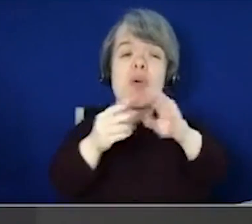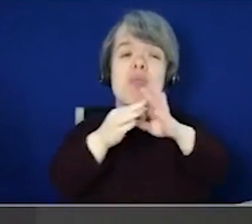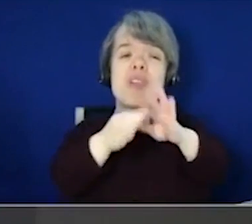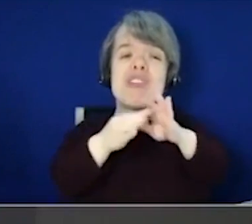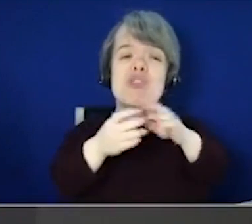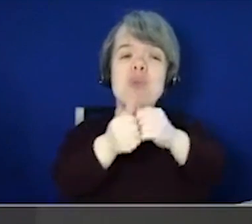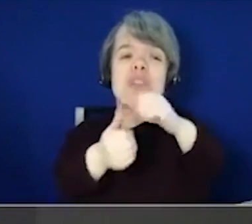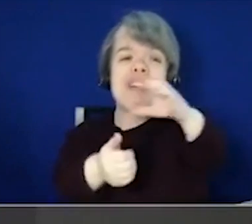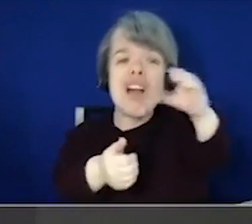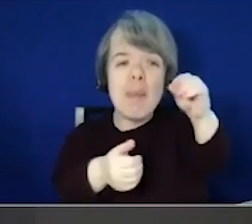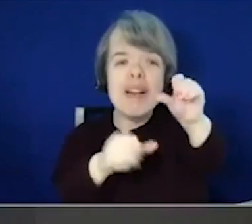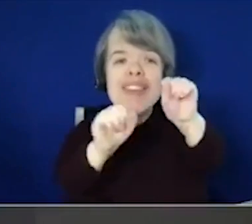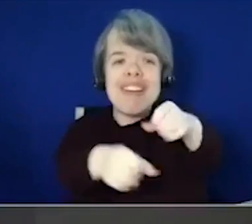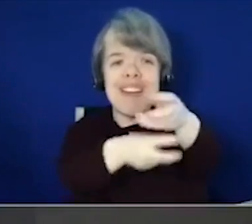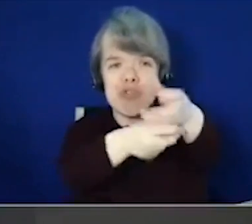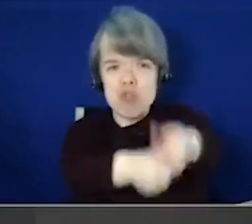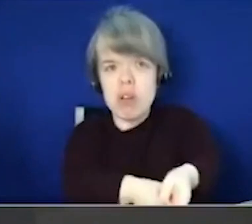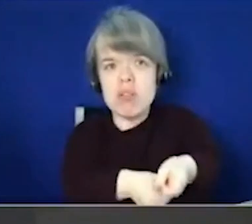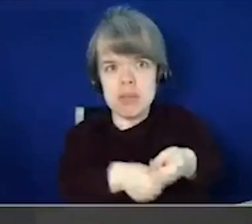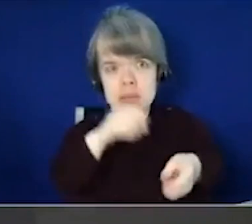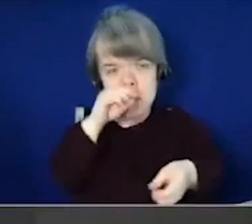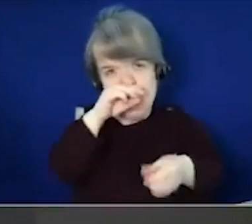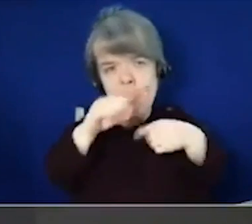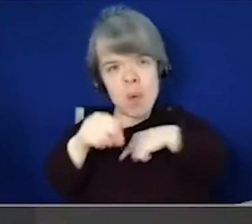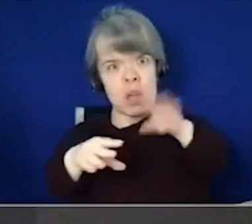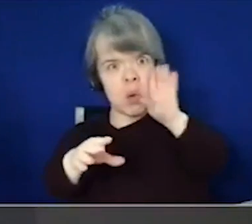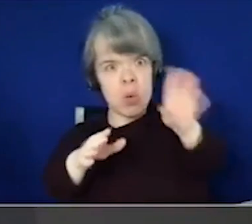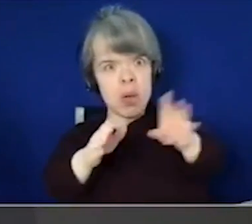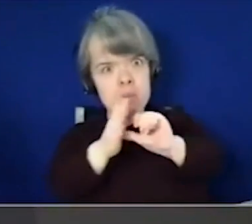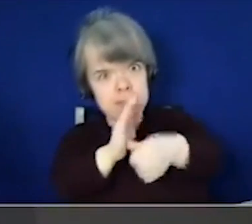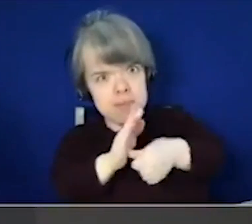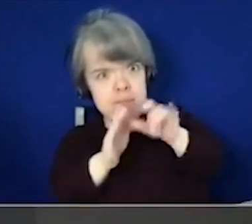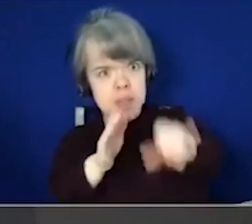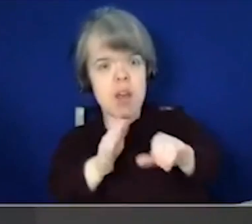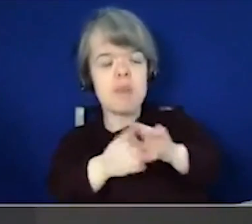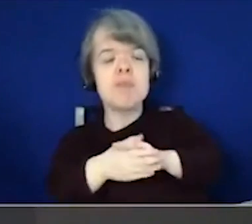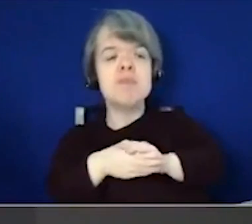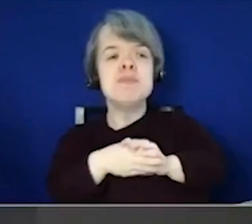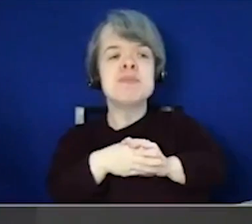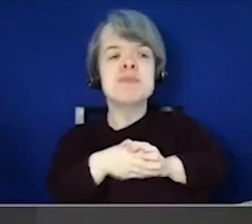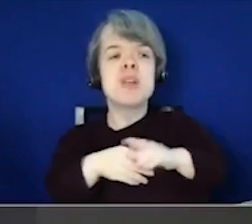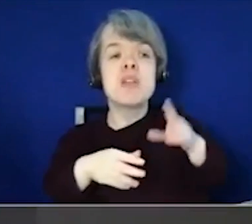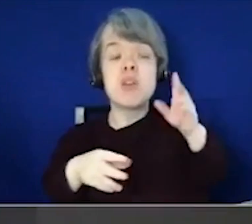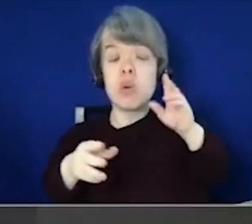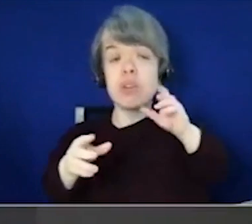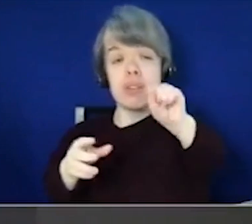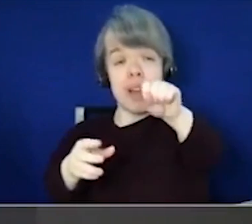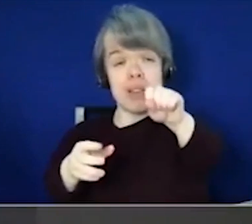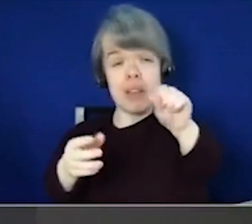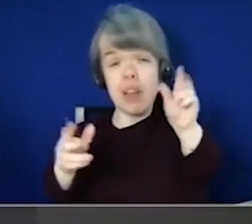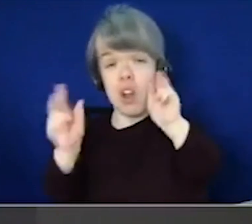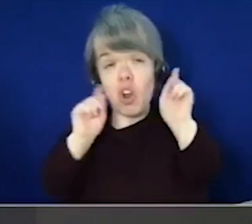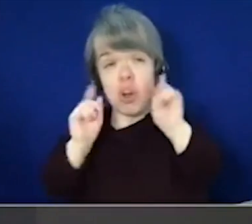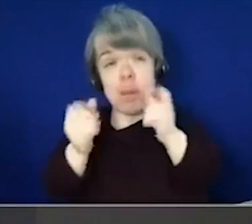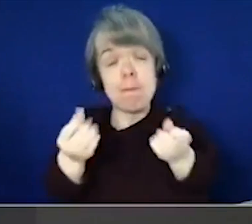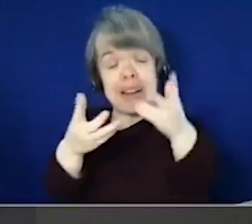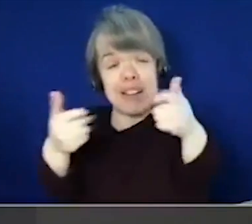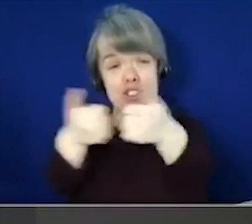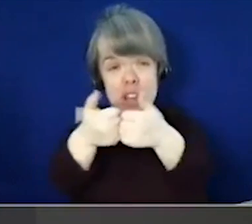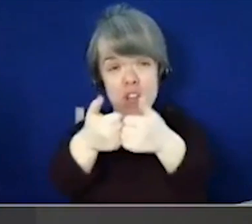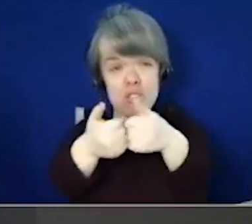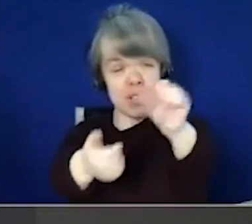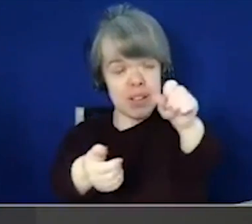coffee. People recognize the relationship they have with you. The longing for human connection. The